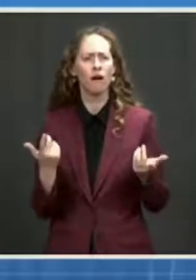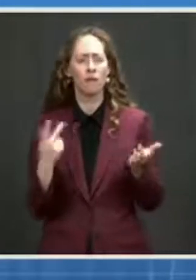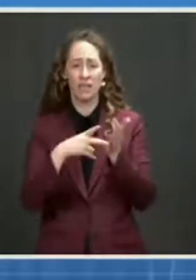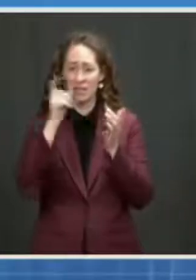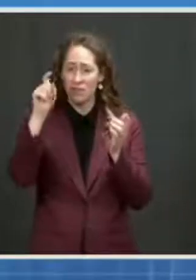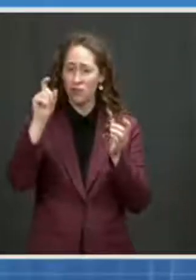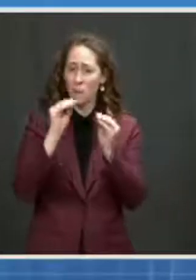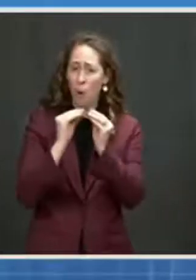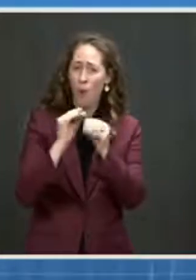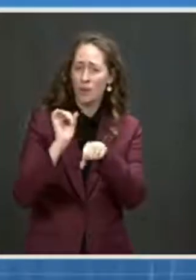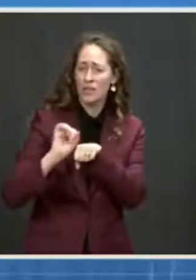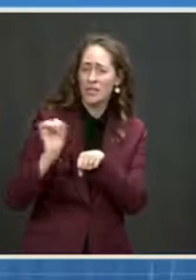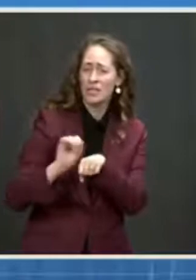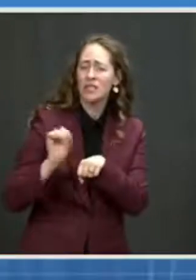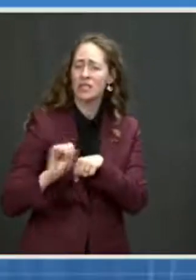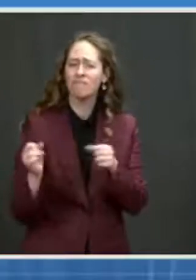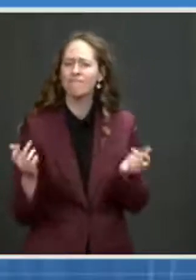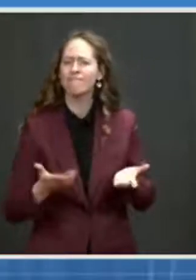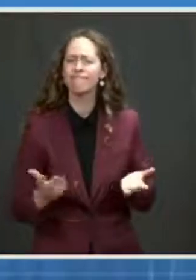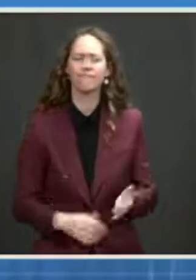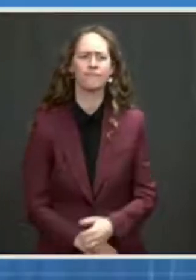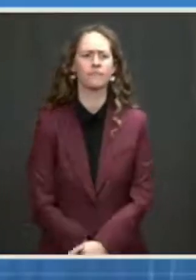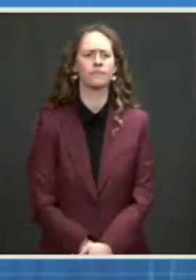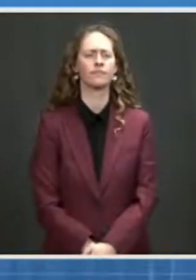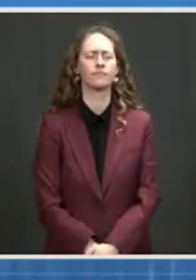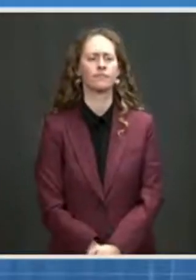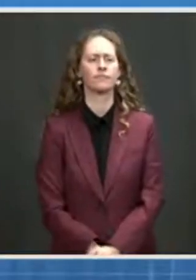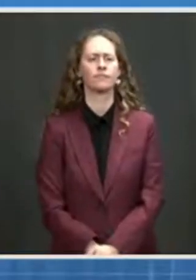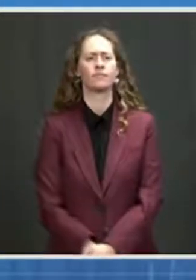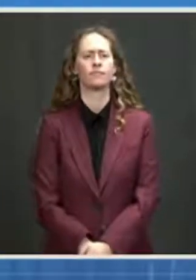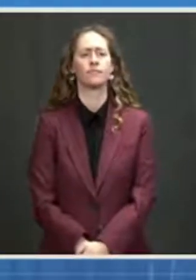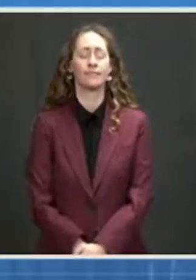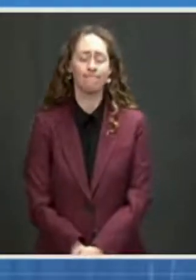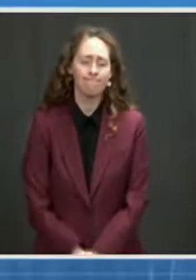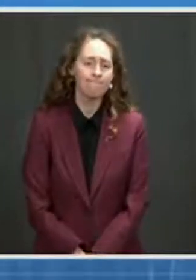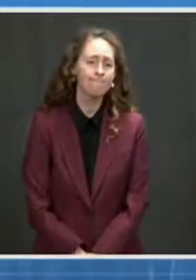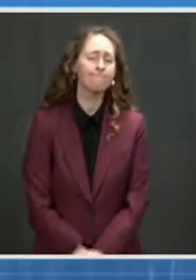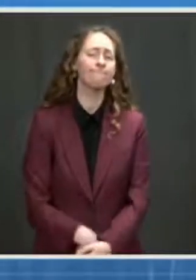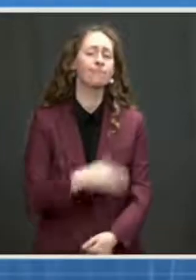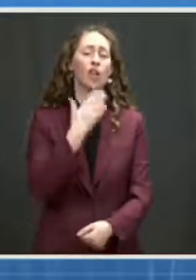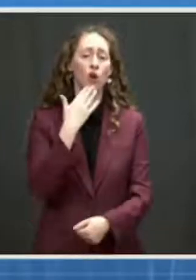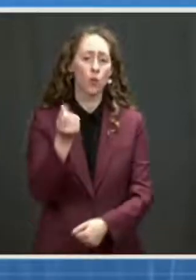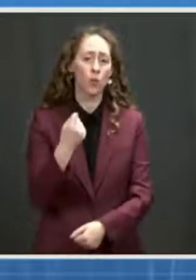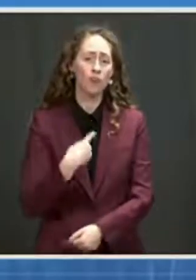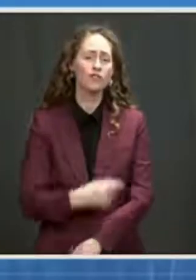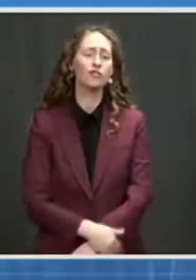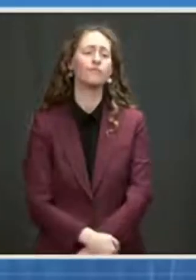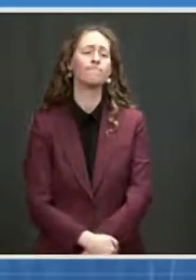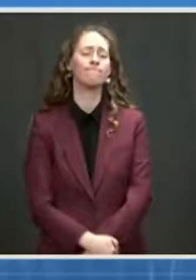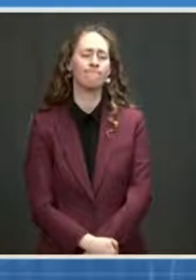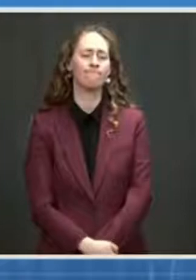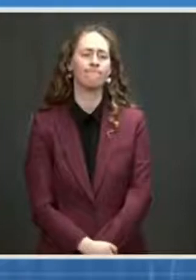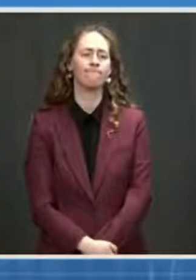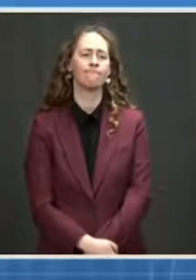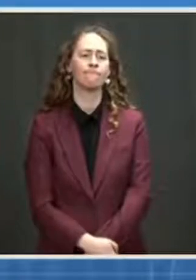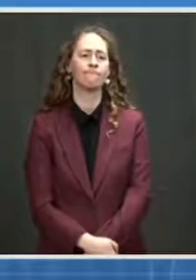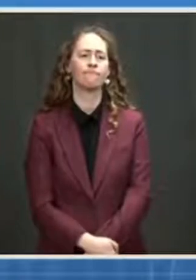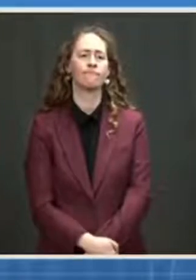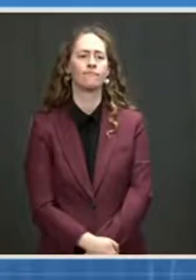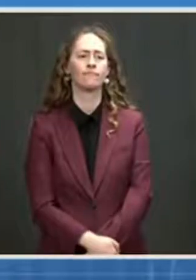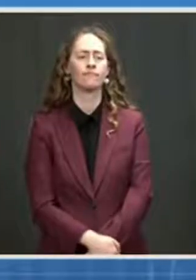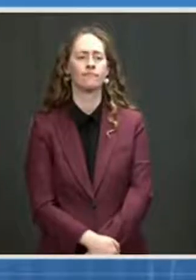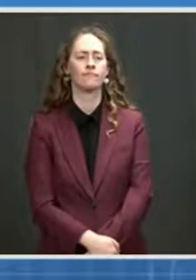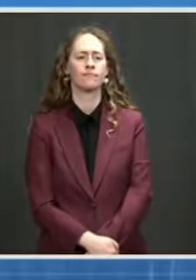Well, let me take the first part of it, Zeke. Good question. When goals are set, they're set to be able to stimulate us to get to